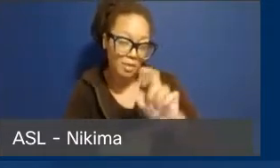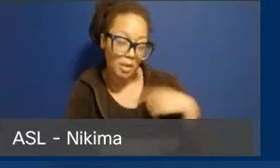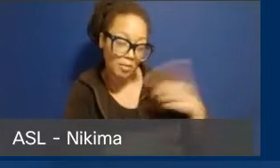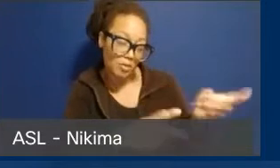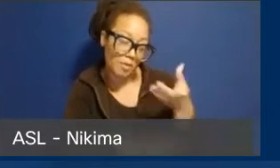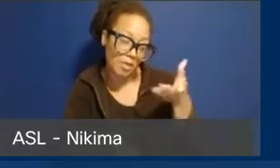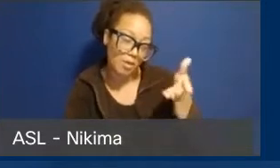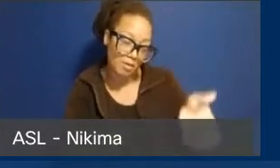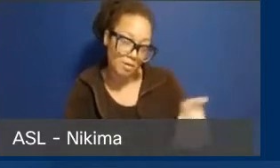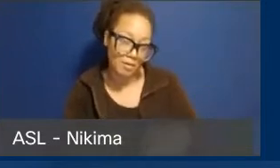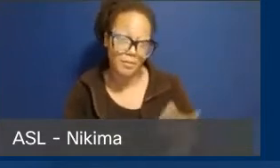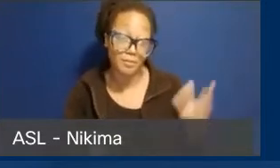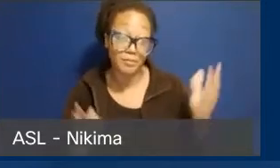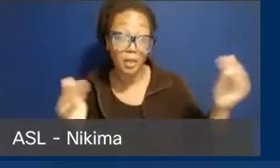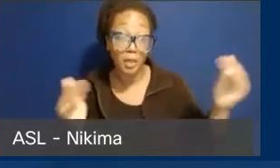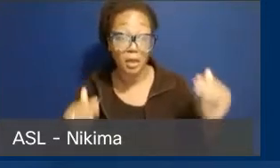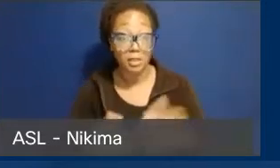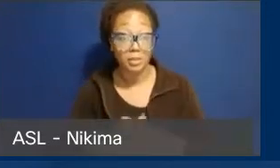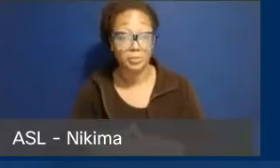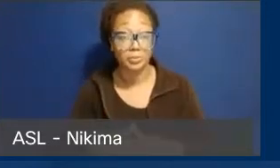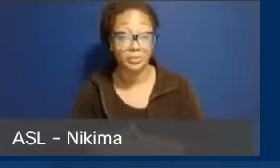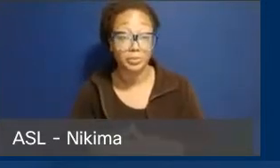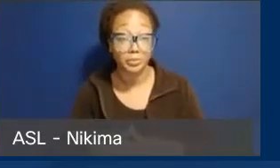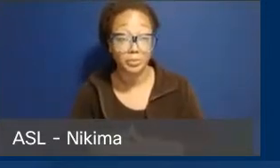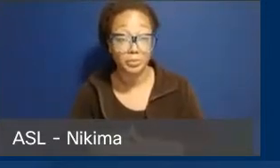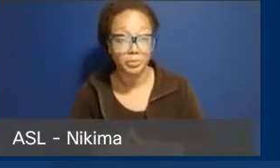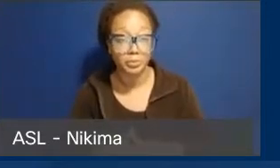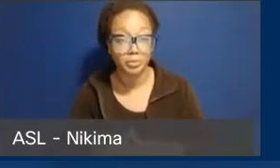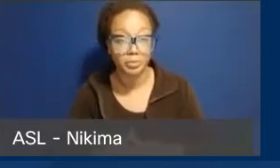we'll see a